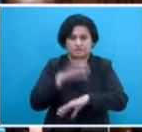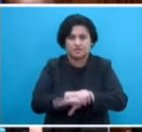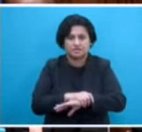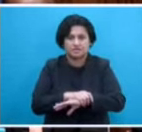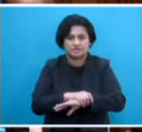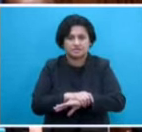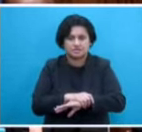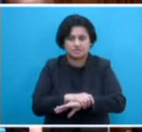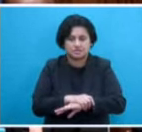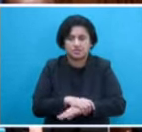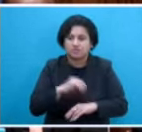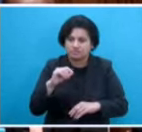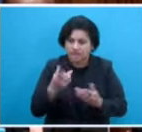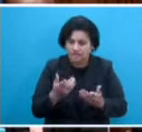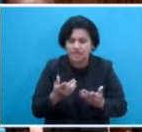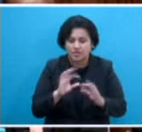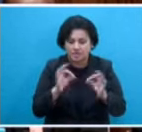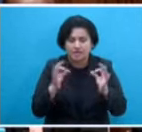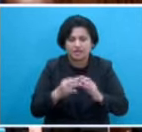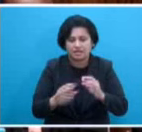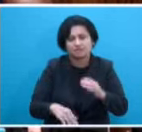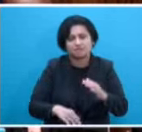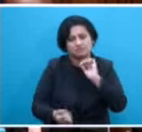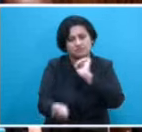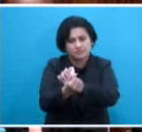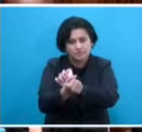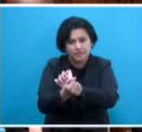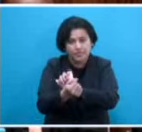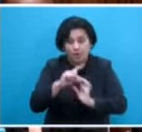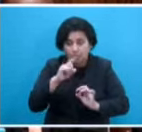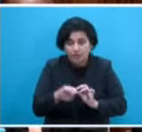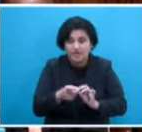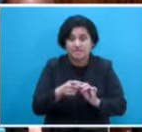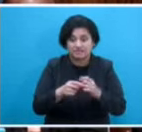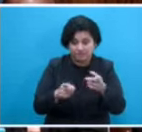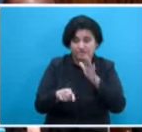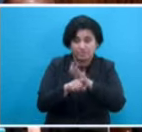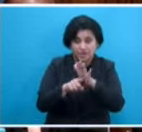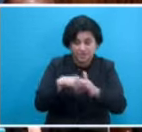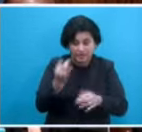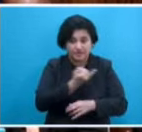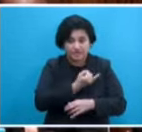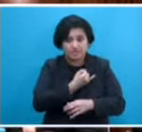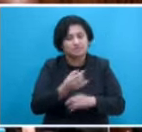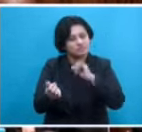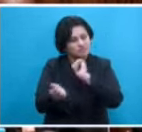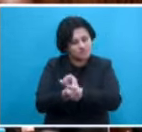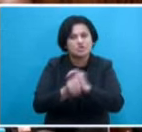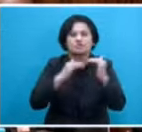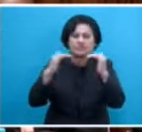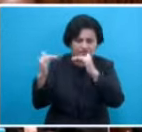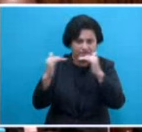fully prosecuted? Or if they are convicted, get suspended sentence and are out in no time? That's